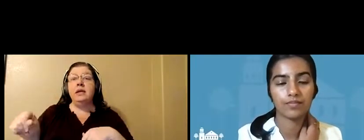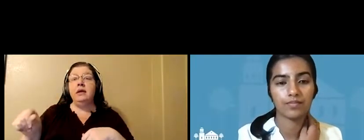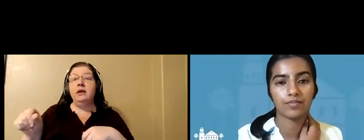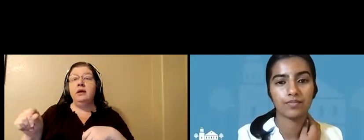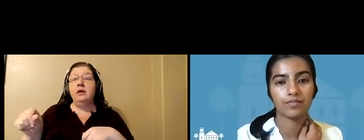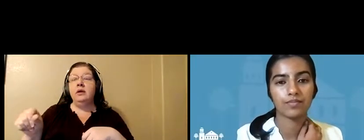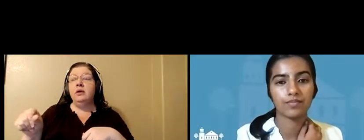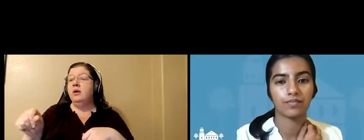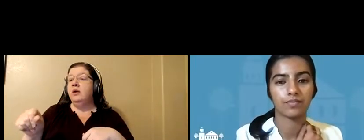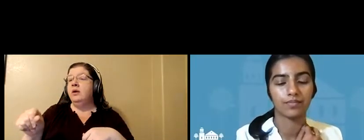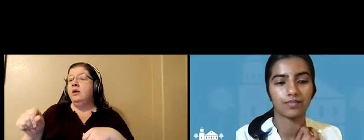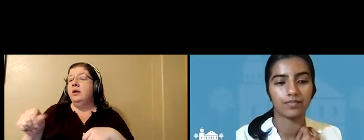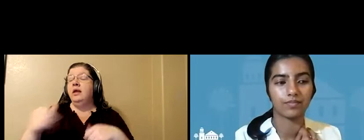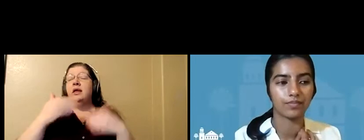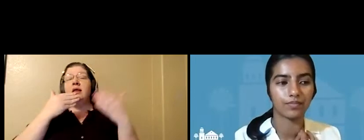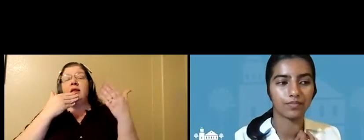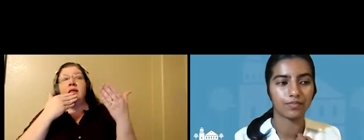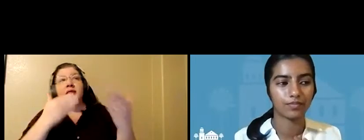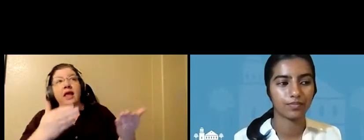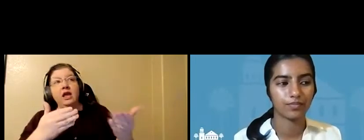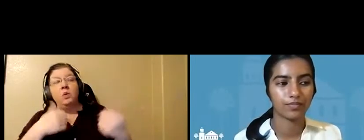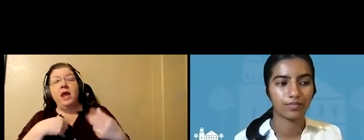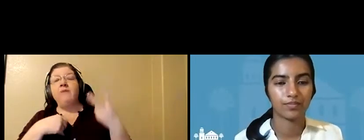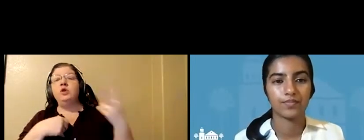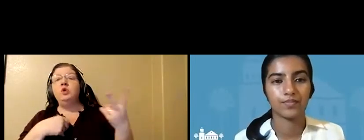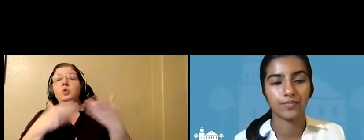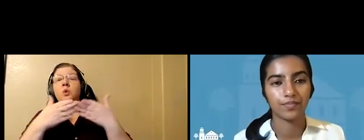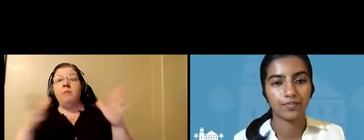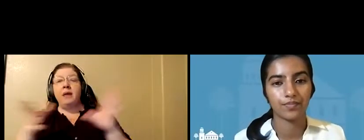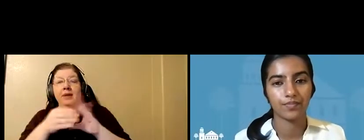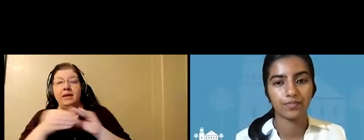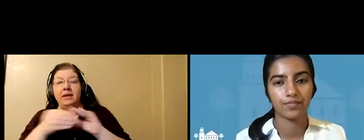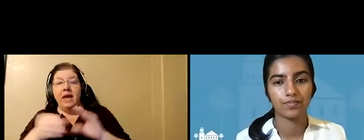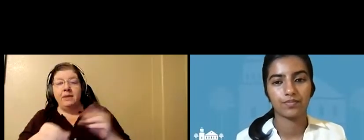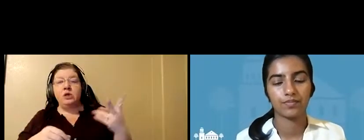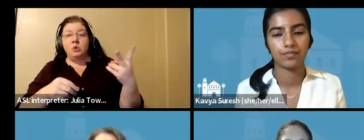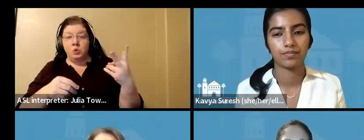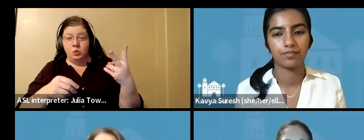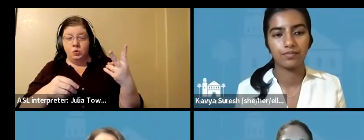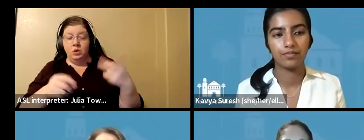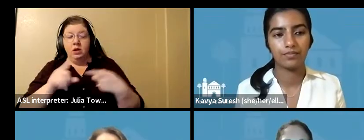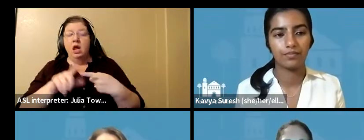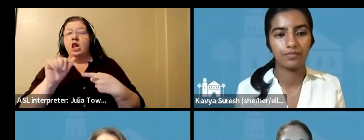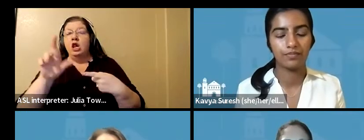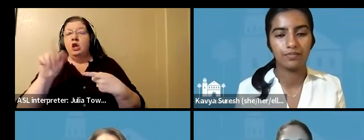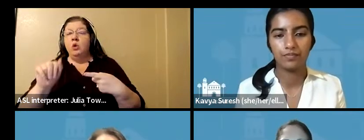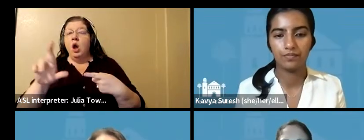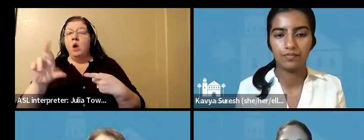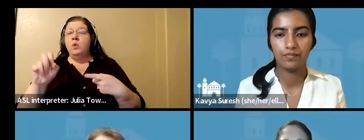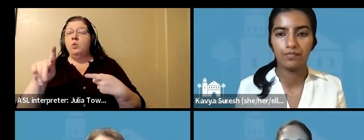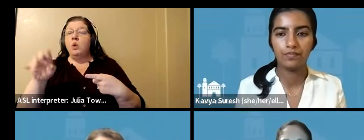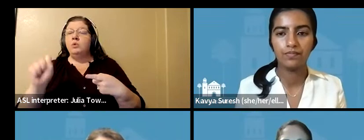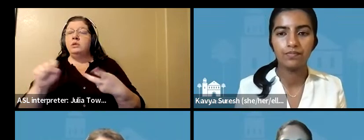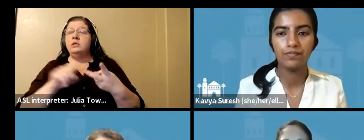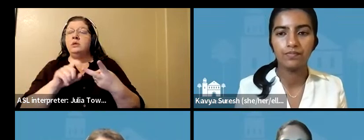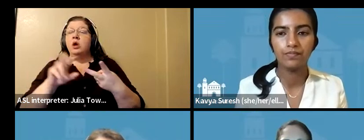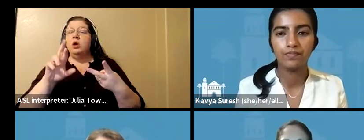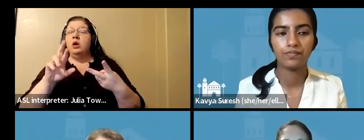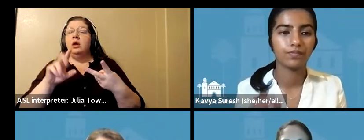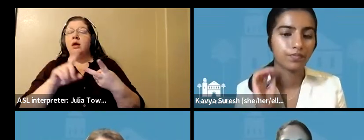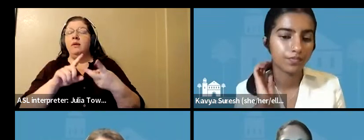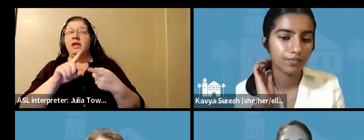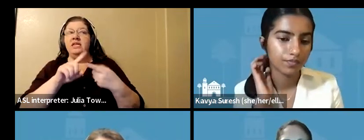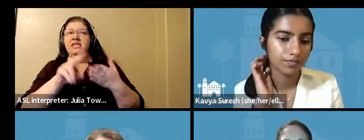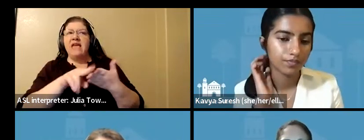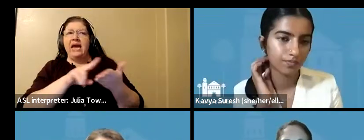Thank you, President Sims-Moulton. We have two public comment. We have Laura Rhodes signed up, but she